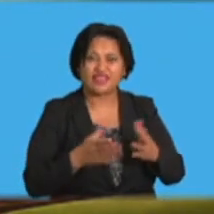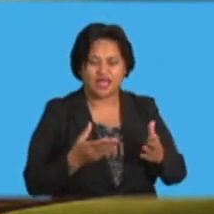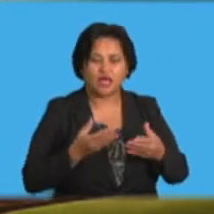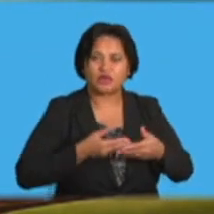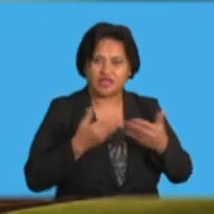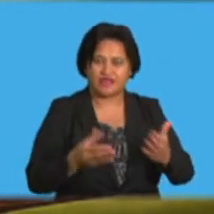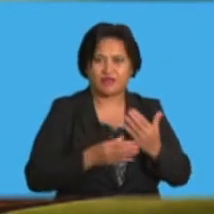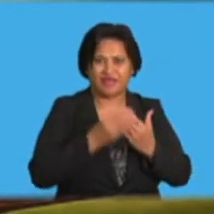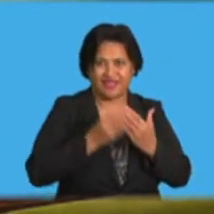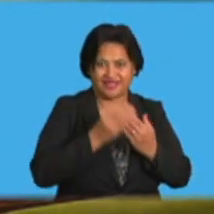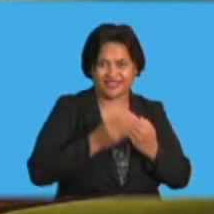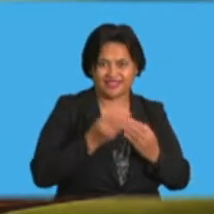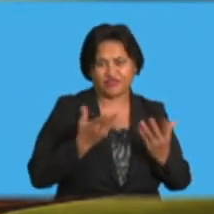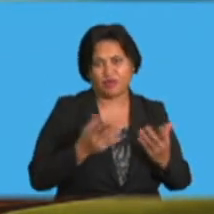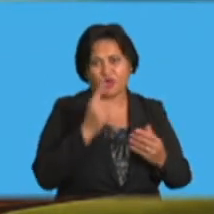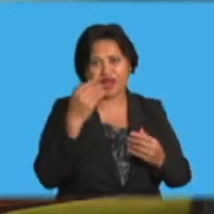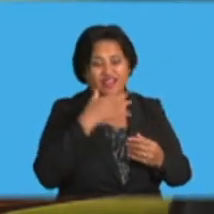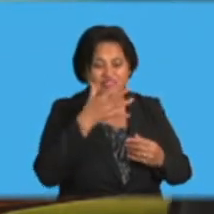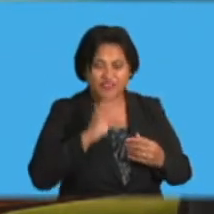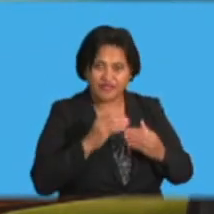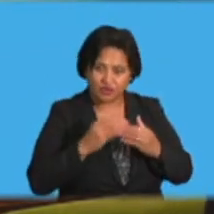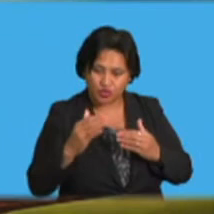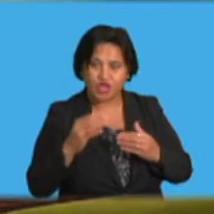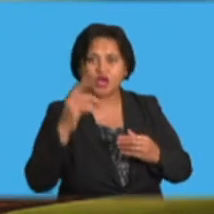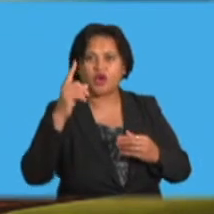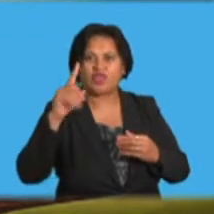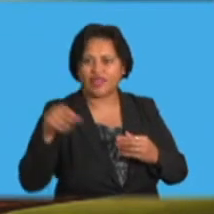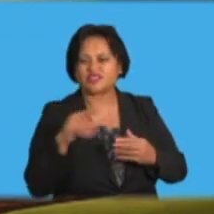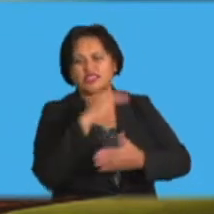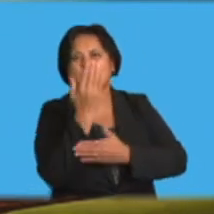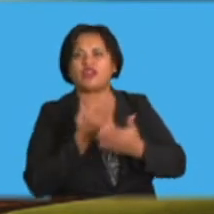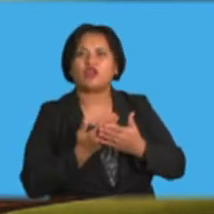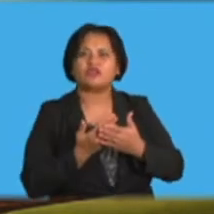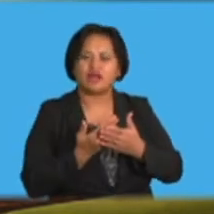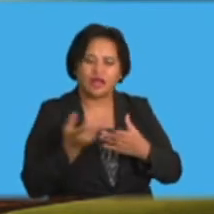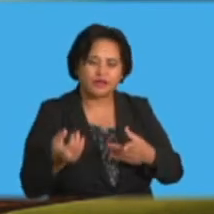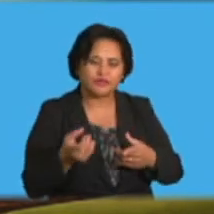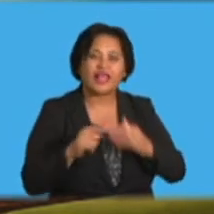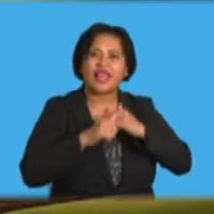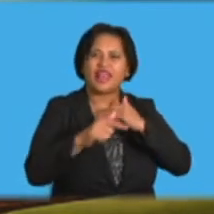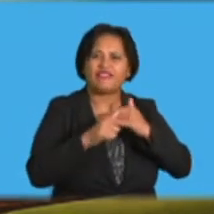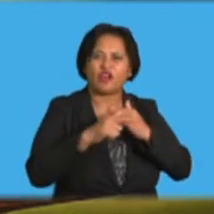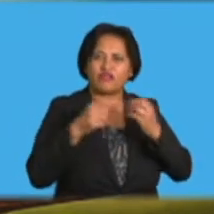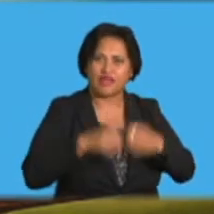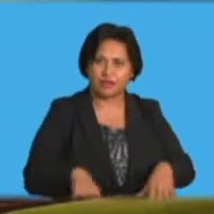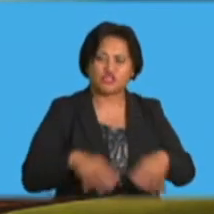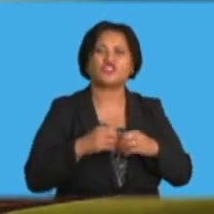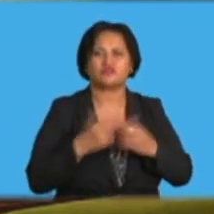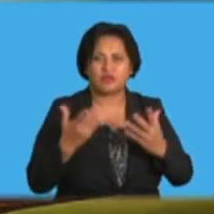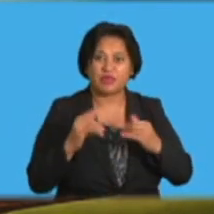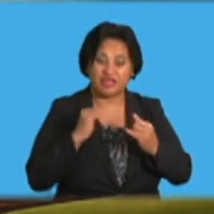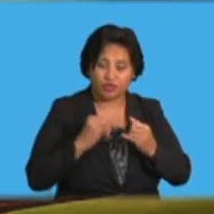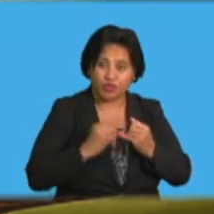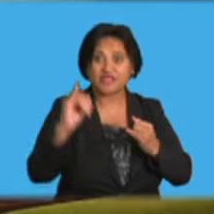cards ranging from $150 to $1,000, depending on the extent of damage. And of course, Ministry of Agriculture did give out things like cassava